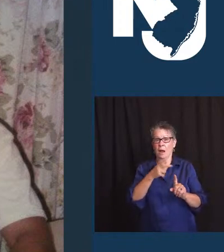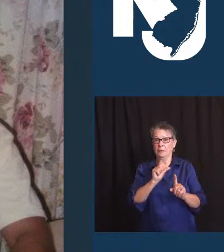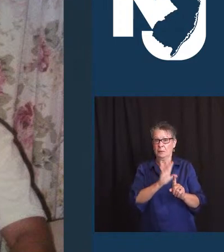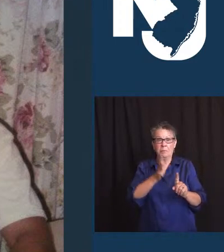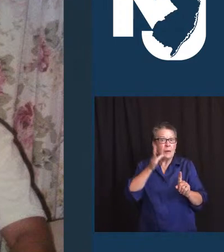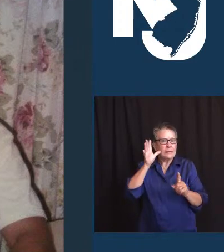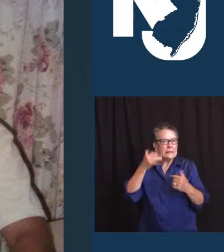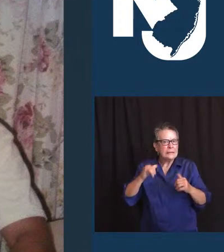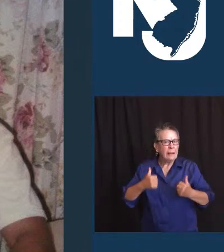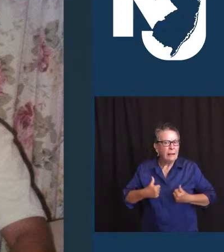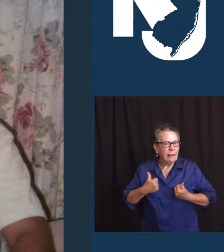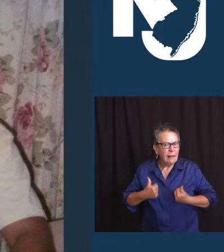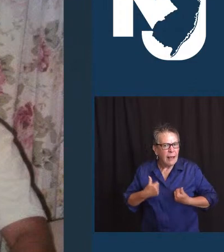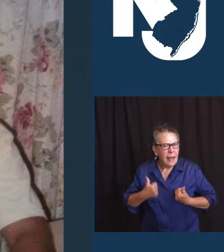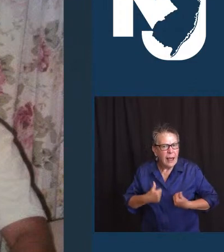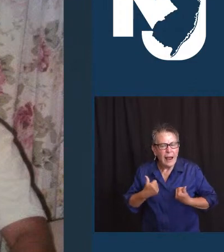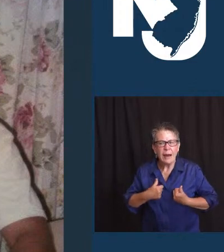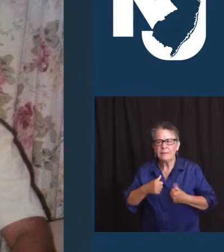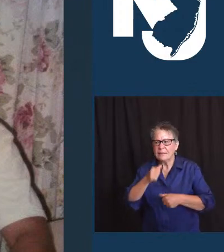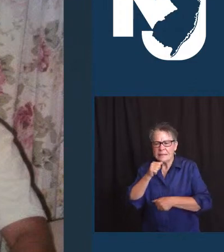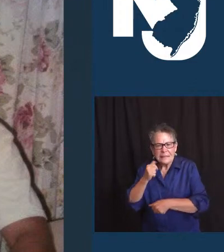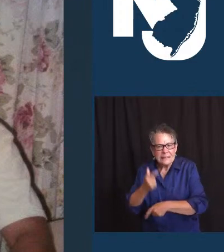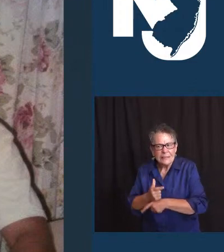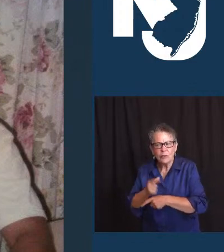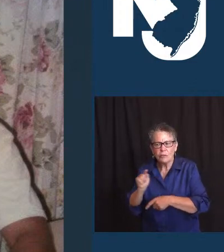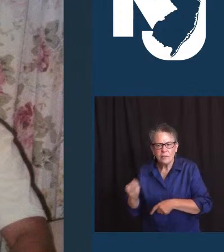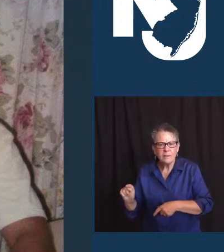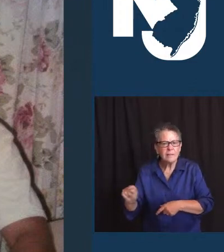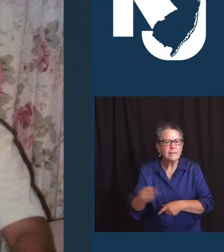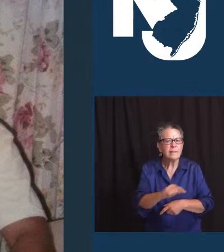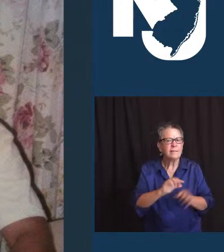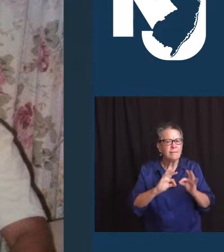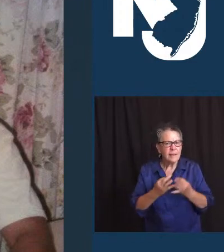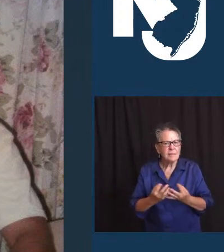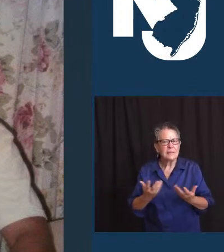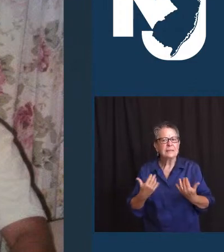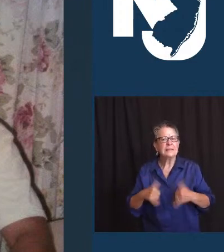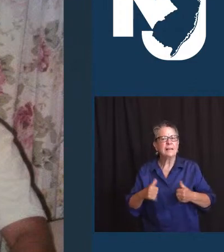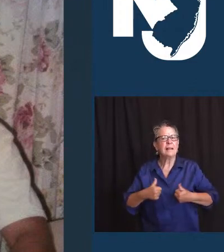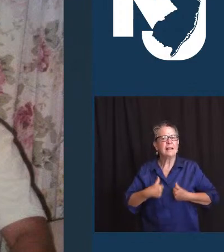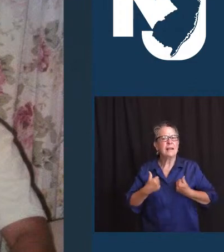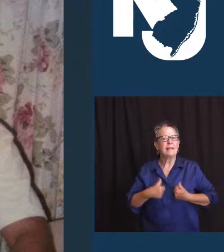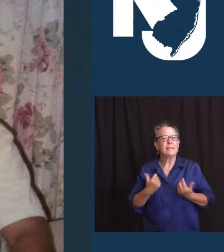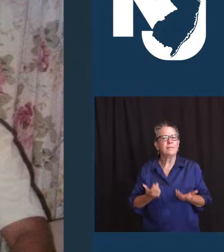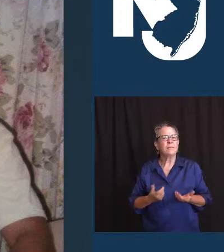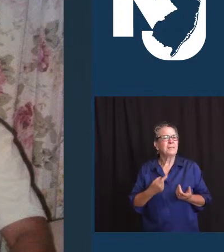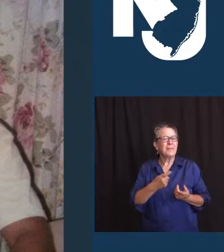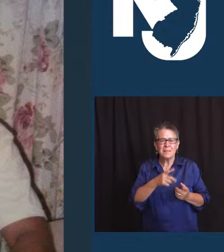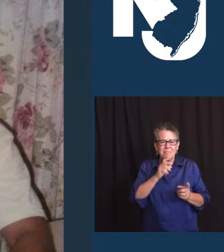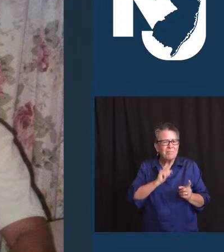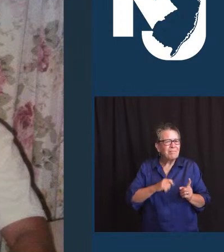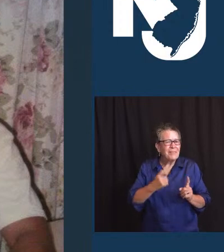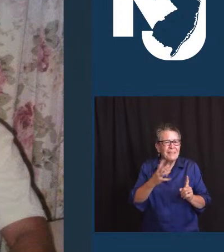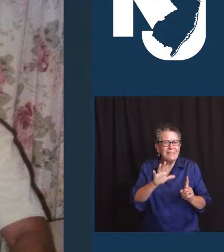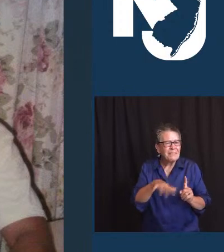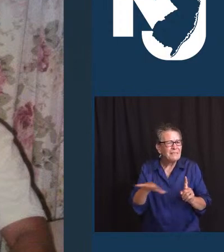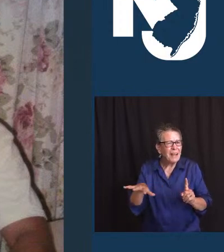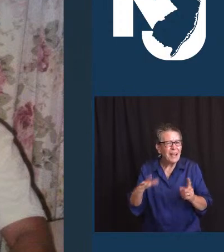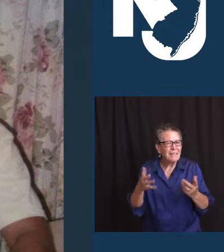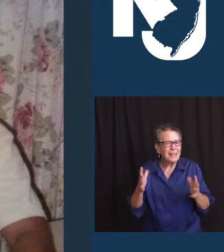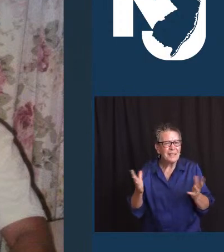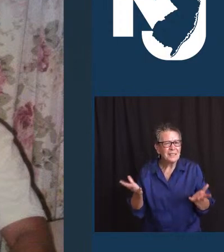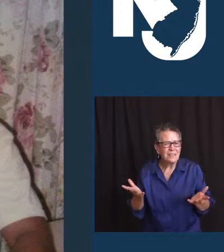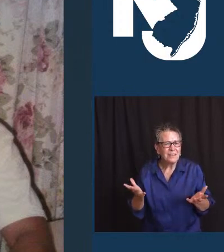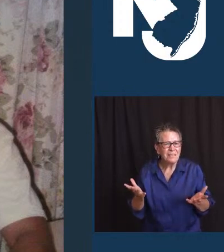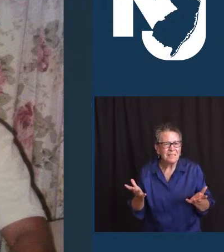his aunt, Mary. By the way, Gus was only 55 years old, and of all the calls, of the many hundreds of calls I've been a part